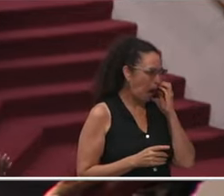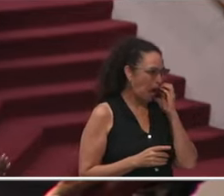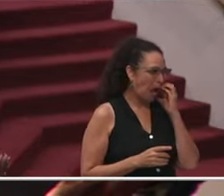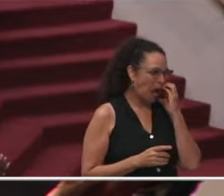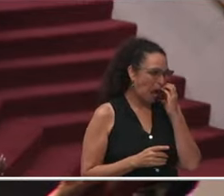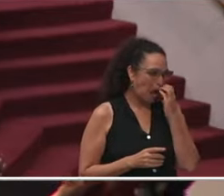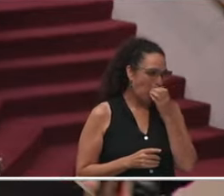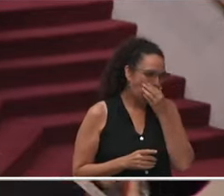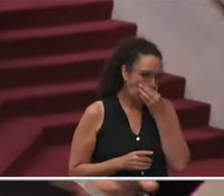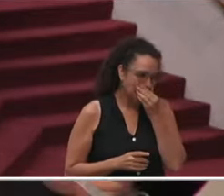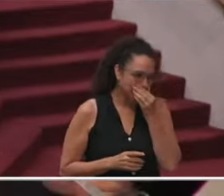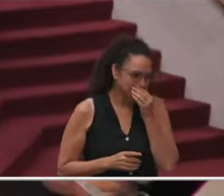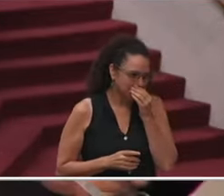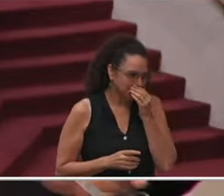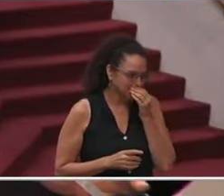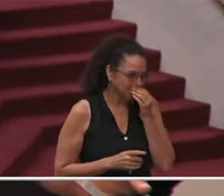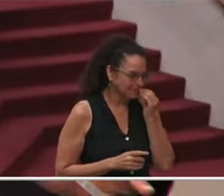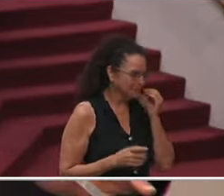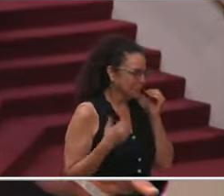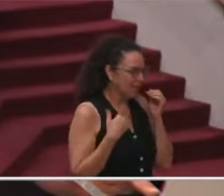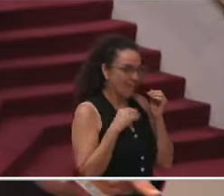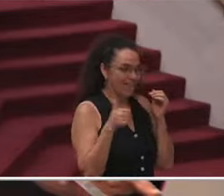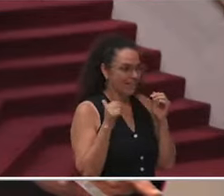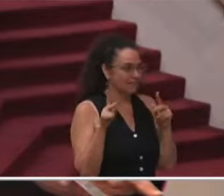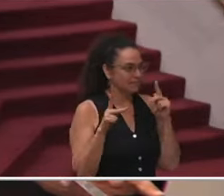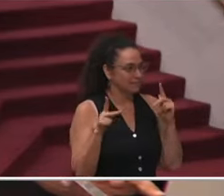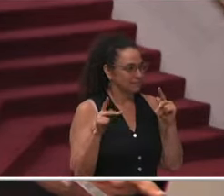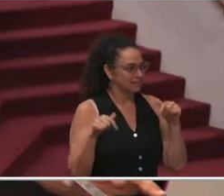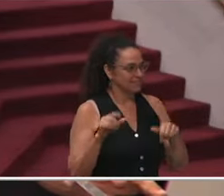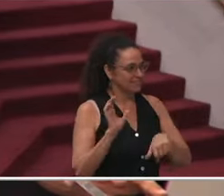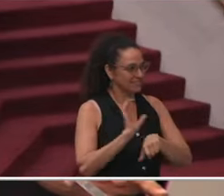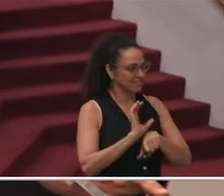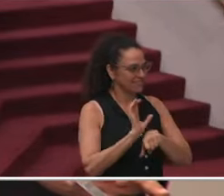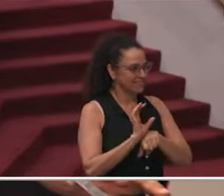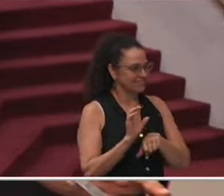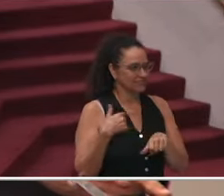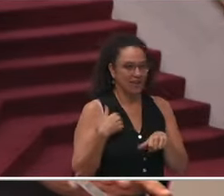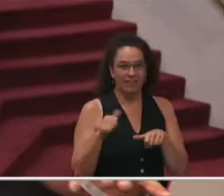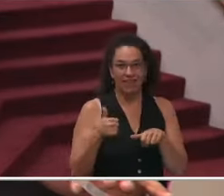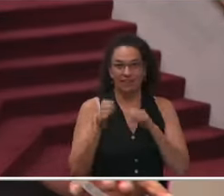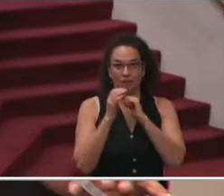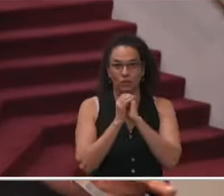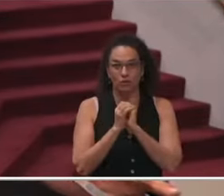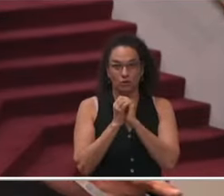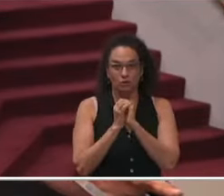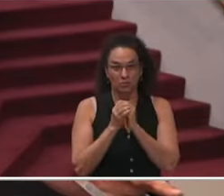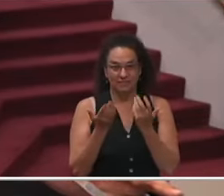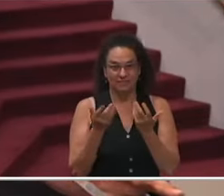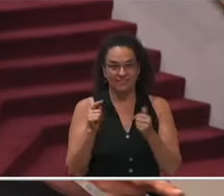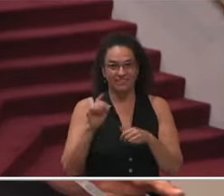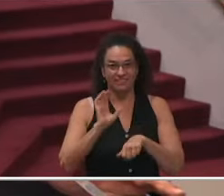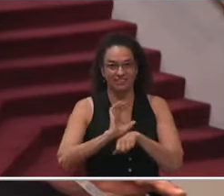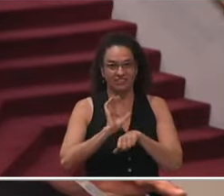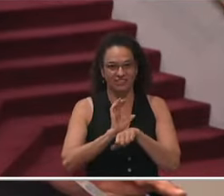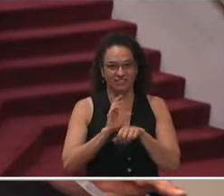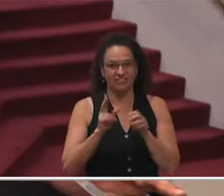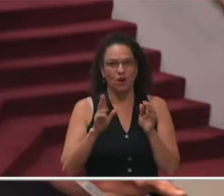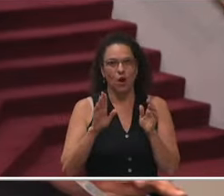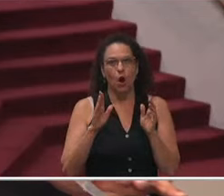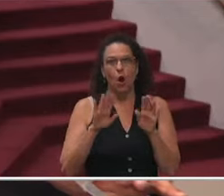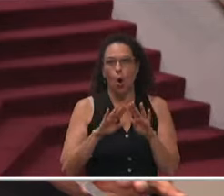Okay. Do we have any folk in the chapel? Do we have any worshipers in the chapel? So open the double doors for me,